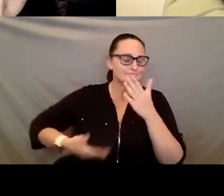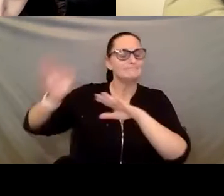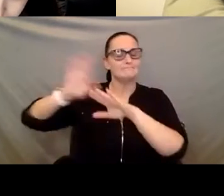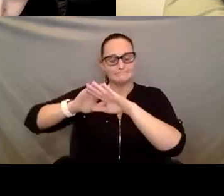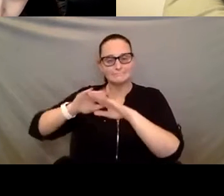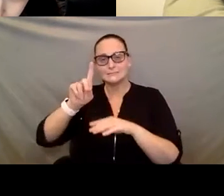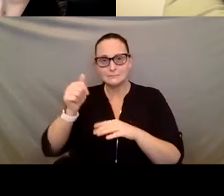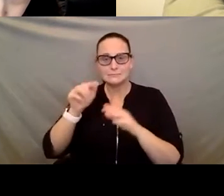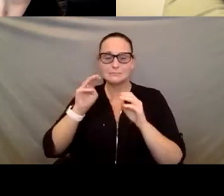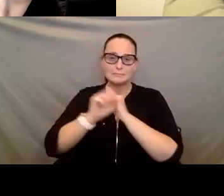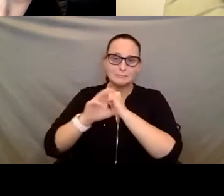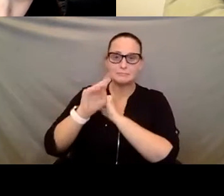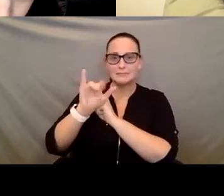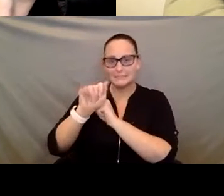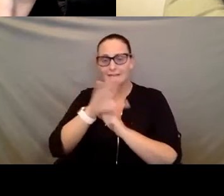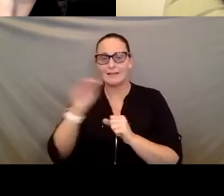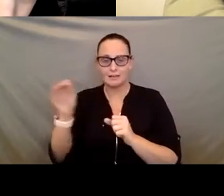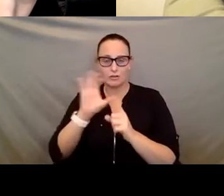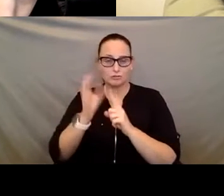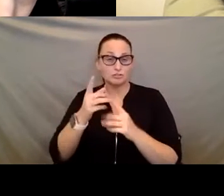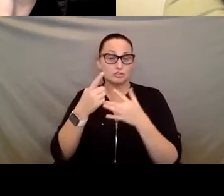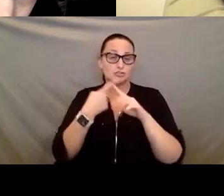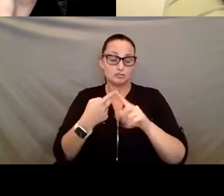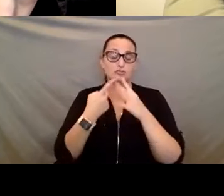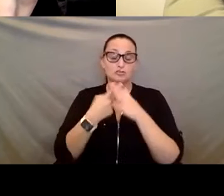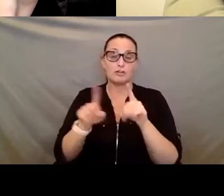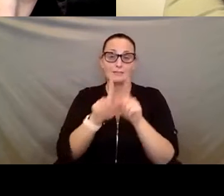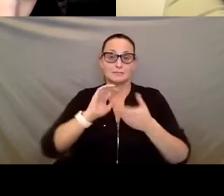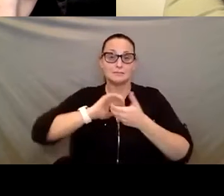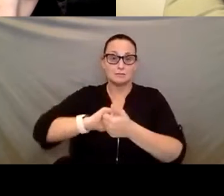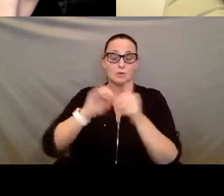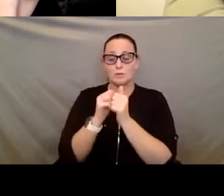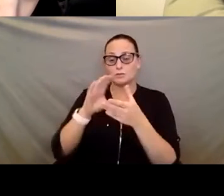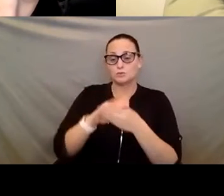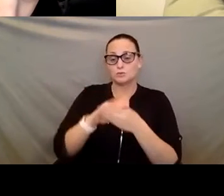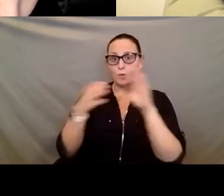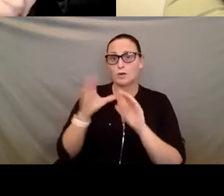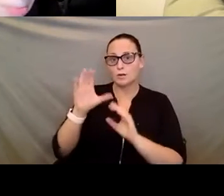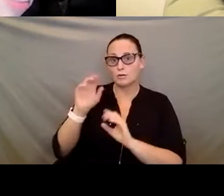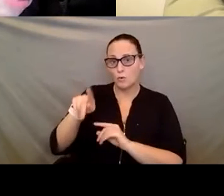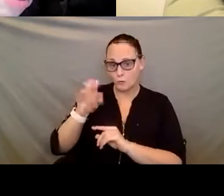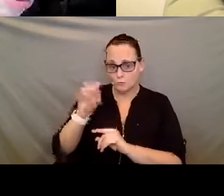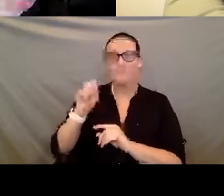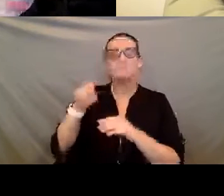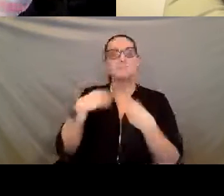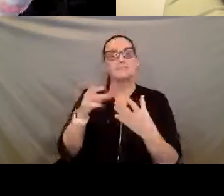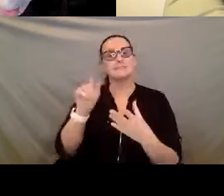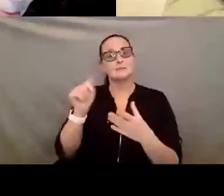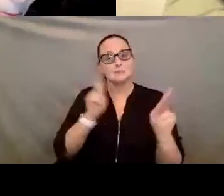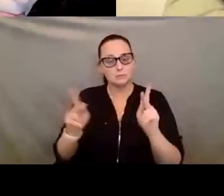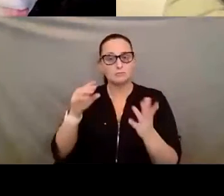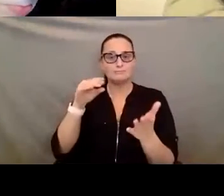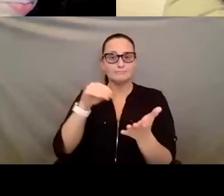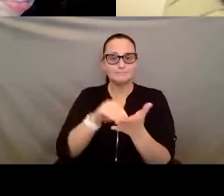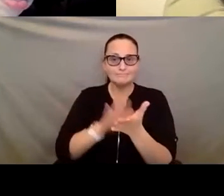disability media and culture. It really began as a partnership with StoryCorps that gives disabled people the opportunity to record their